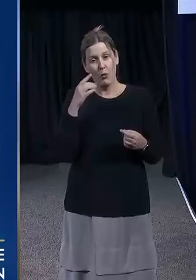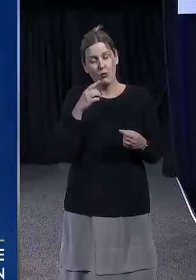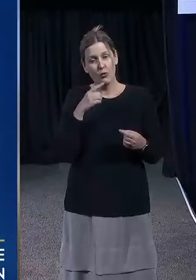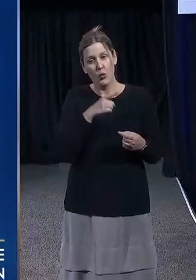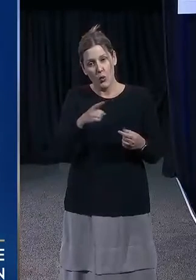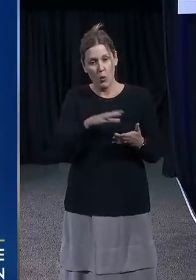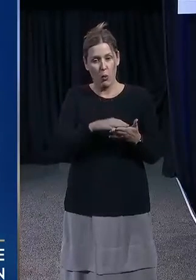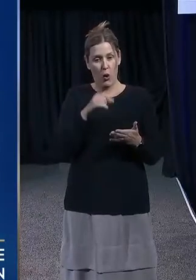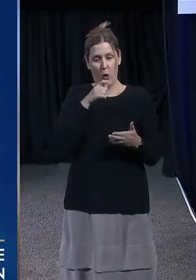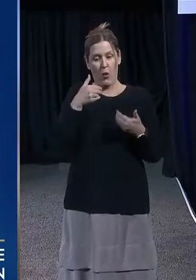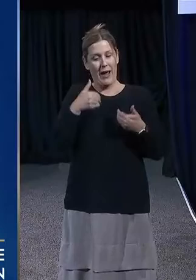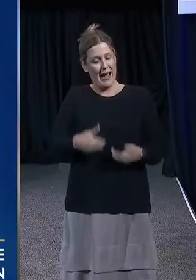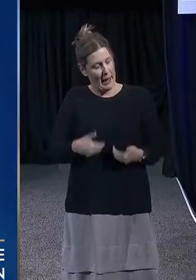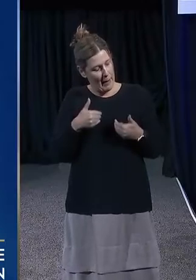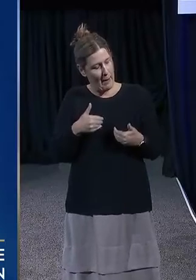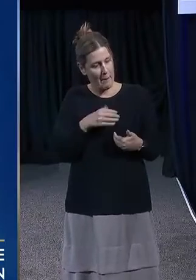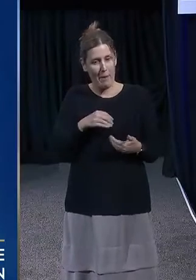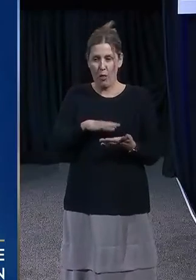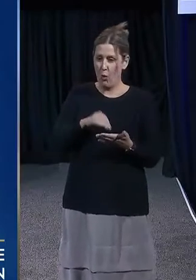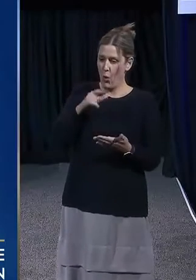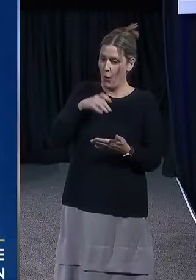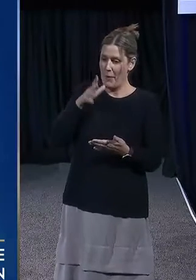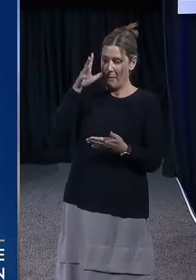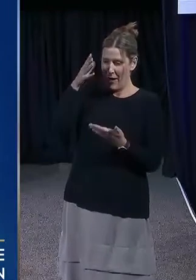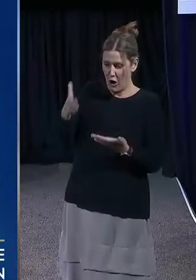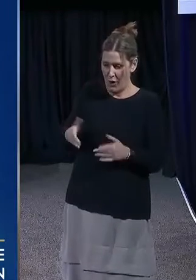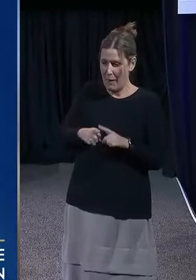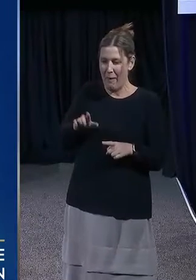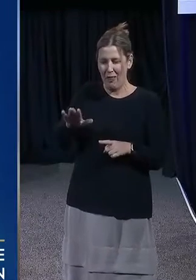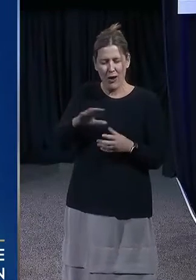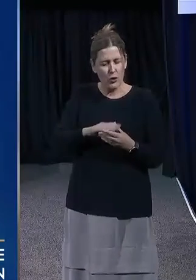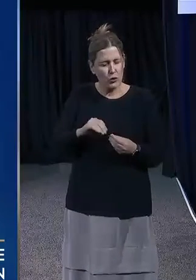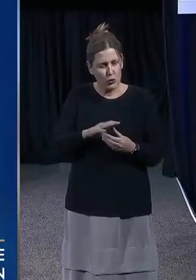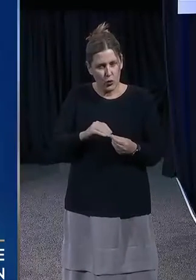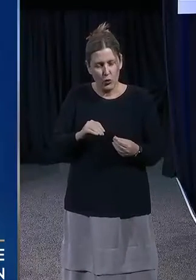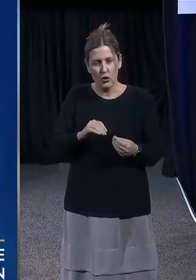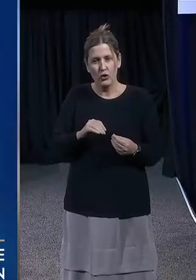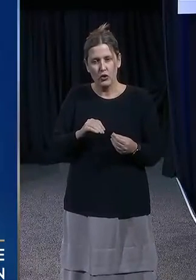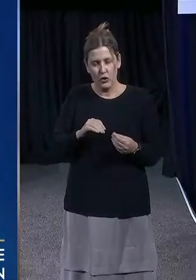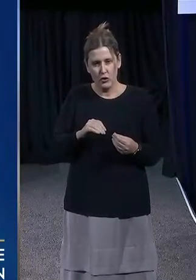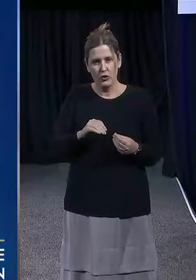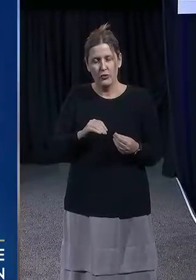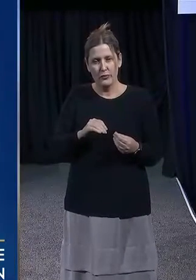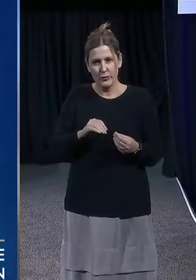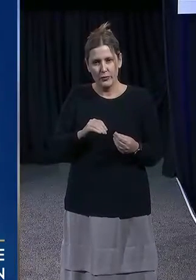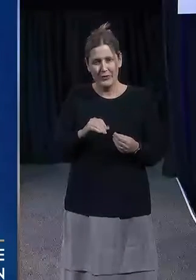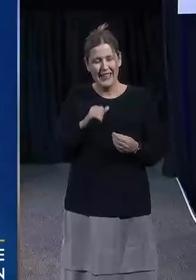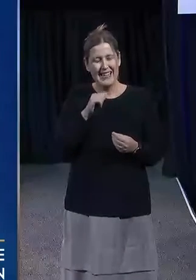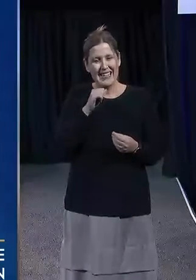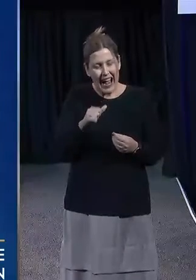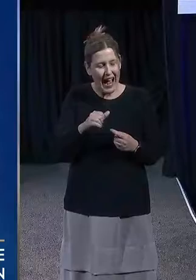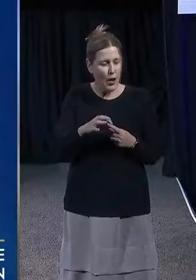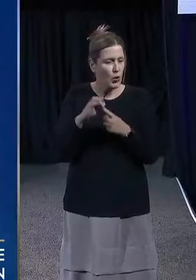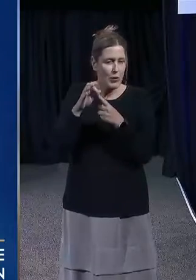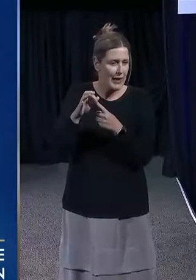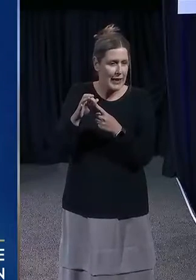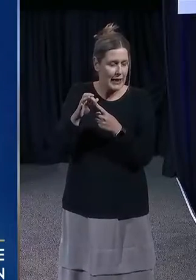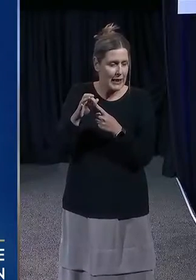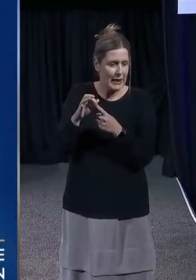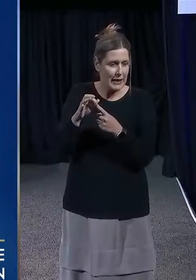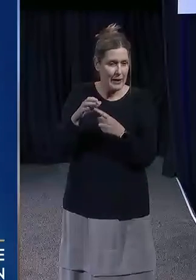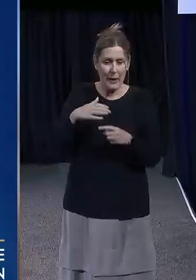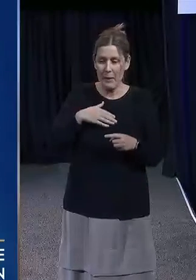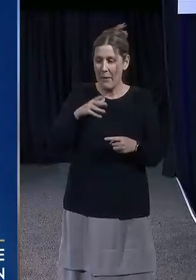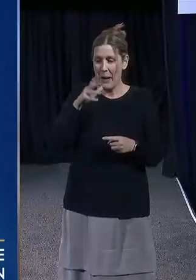I want you to get to know my parents, but it is because their story is so not unique. My